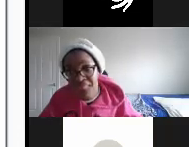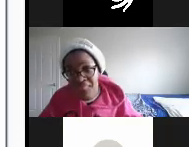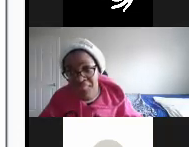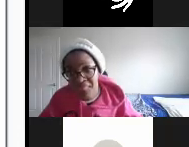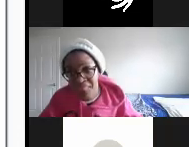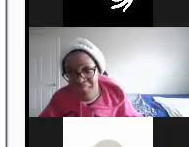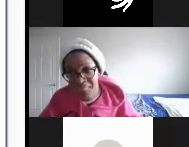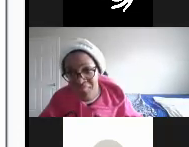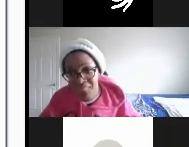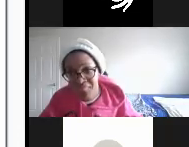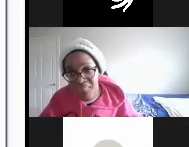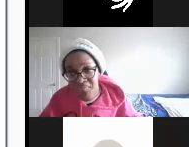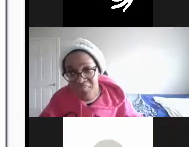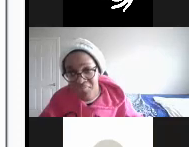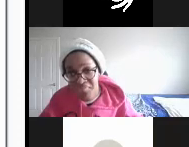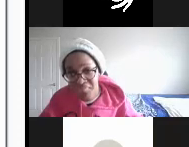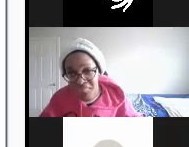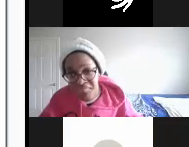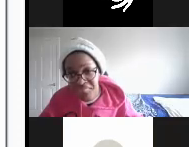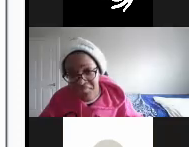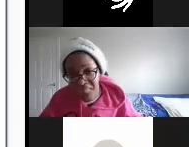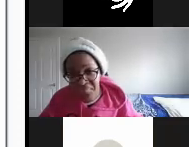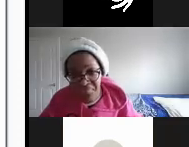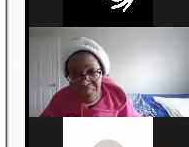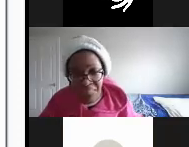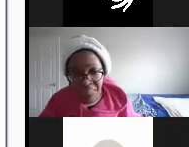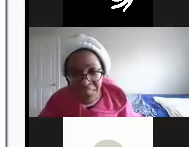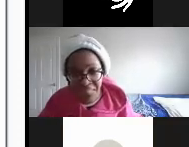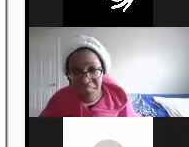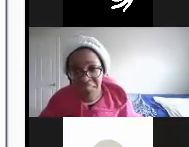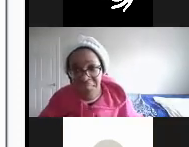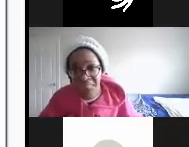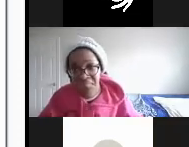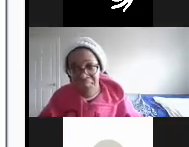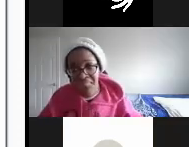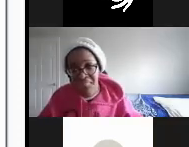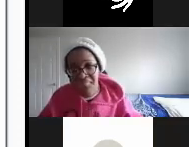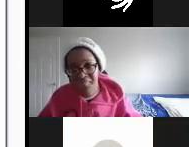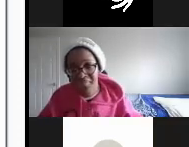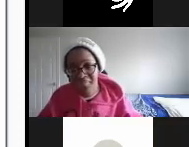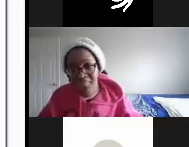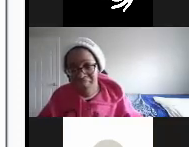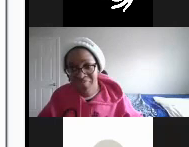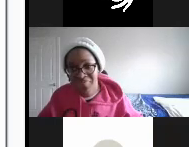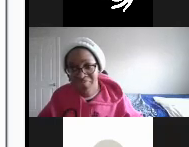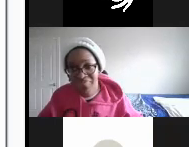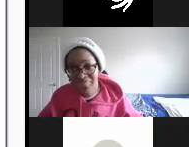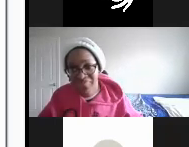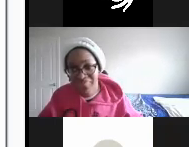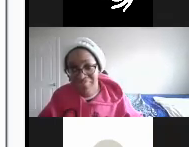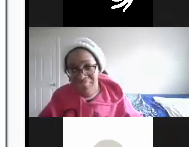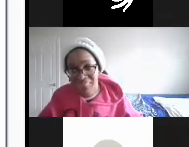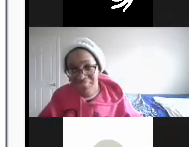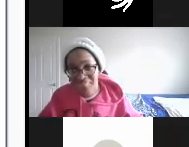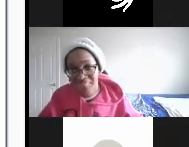final word, but I really do appreciate being in this conversation. And these young folks, well, you said it, and Serena said it, I